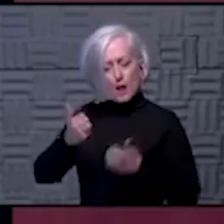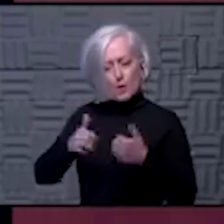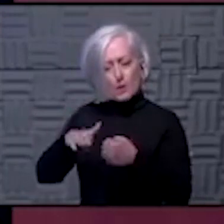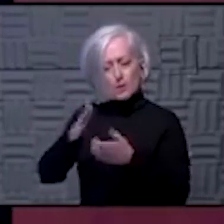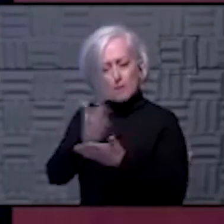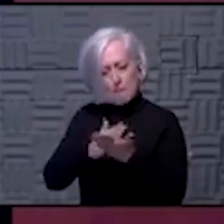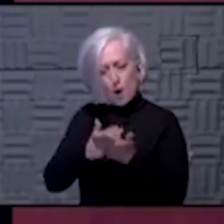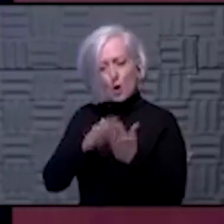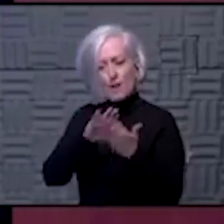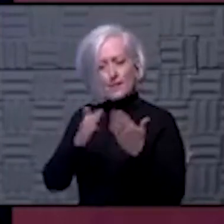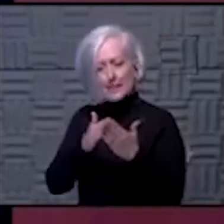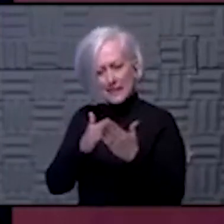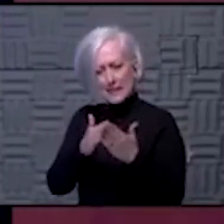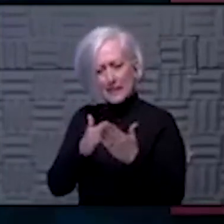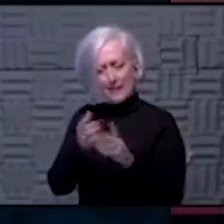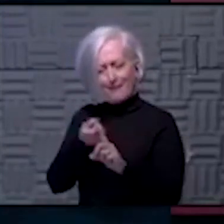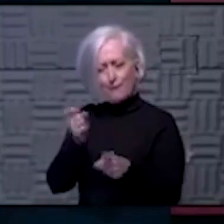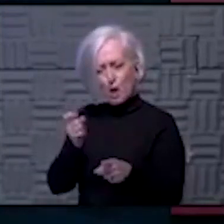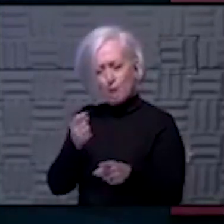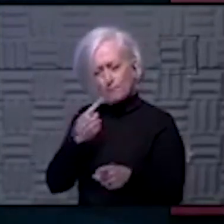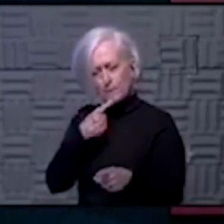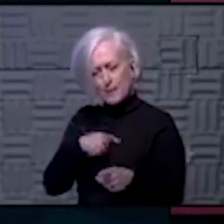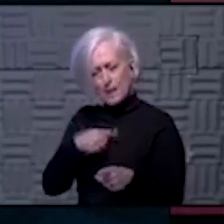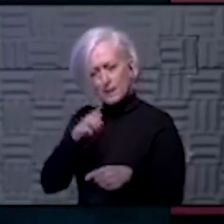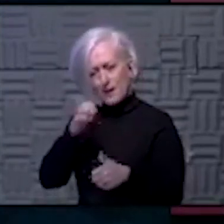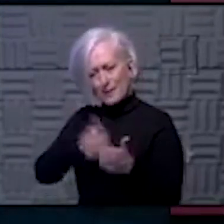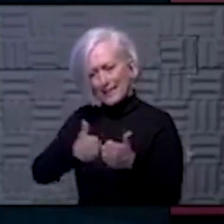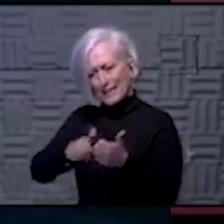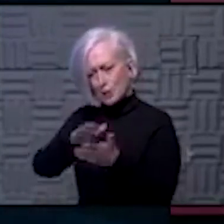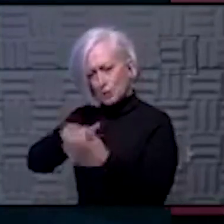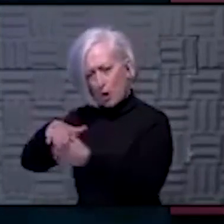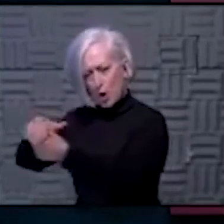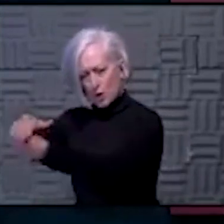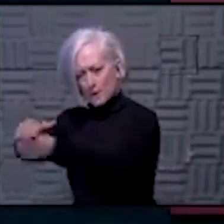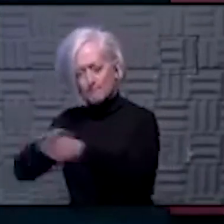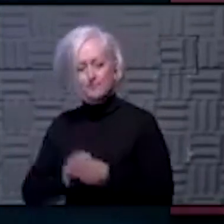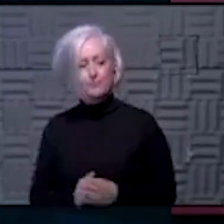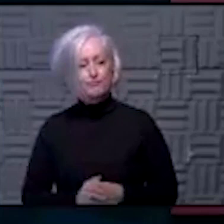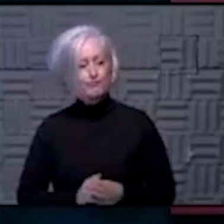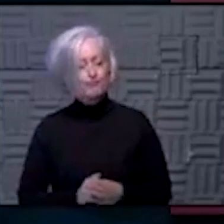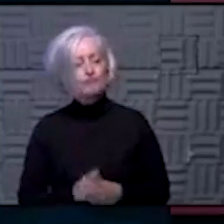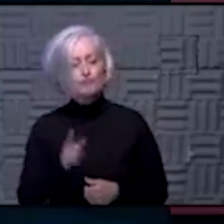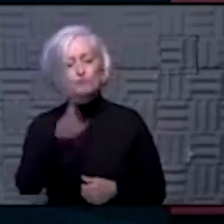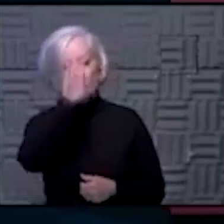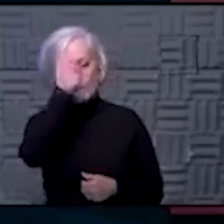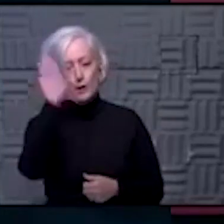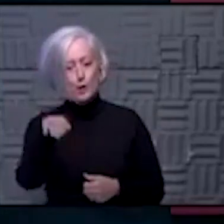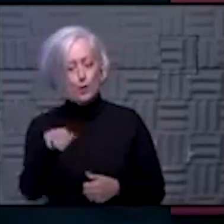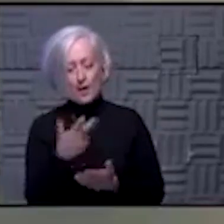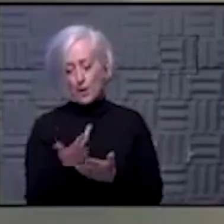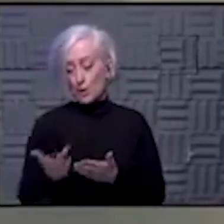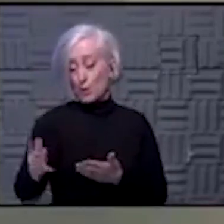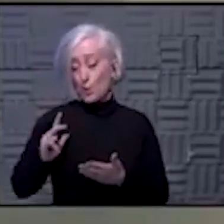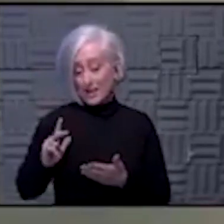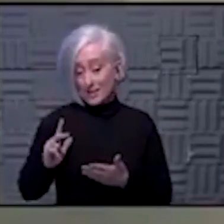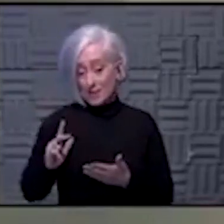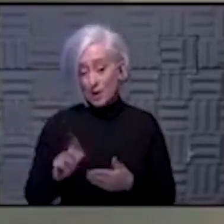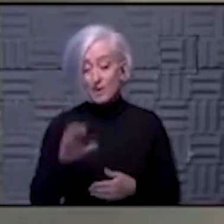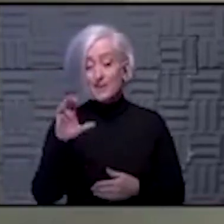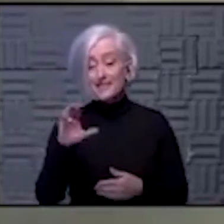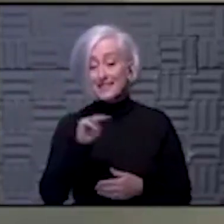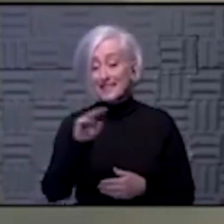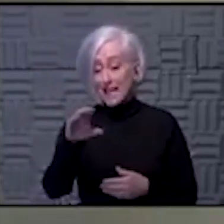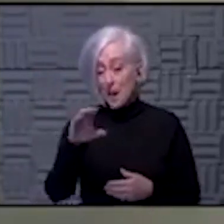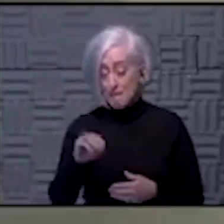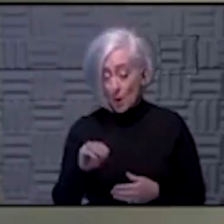in the counties and the cities here in the metro. Right. So, as you know, 3 weeks ago, when the CMOs put